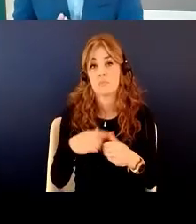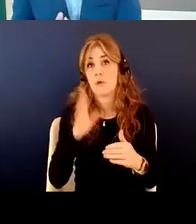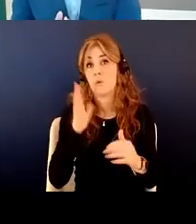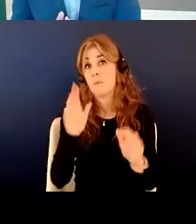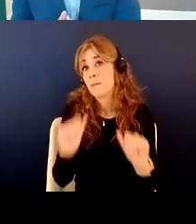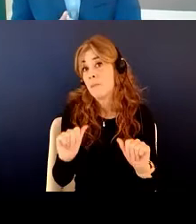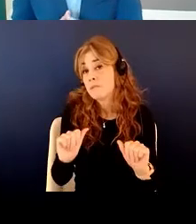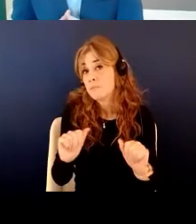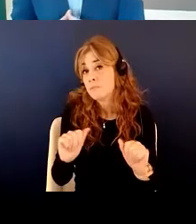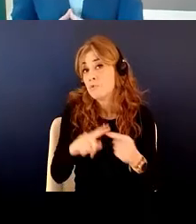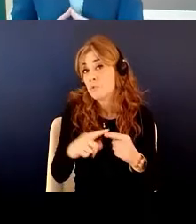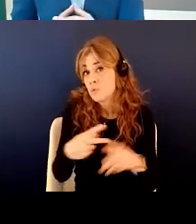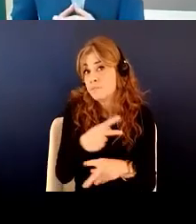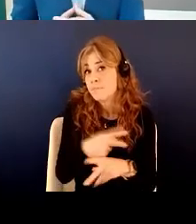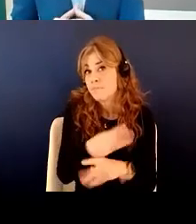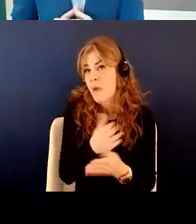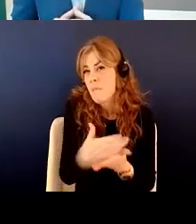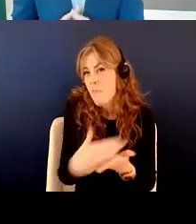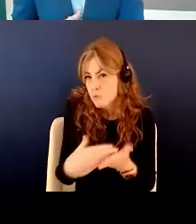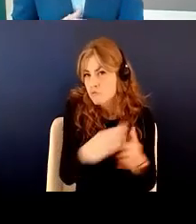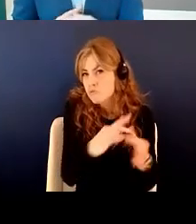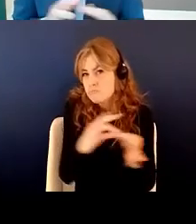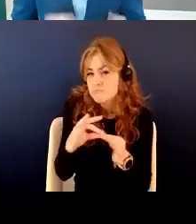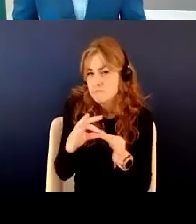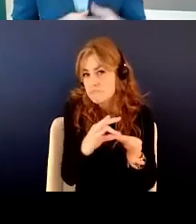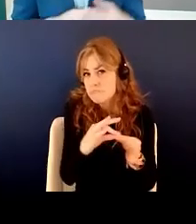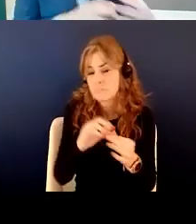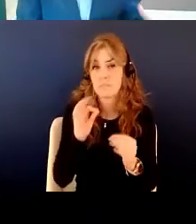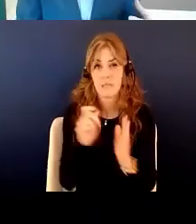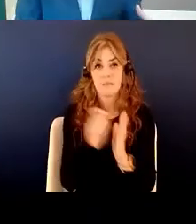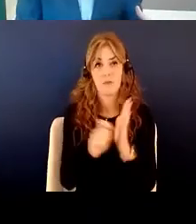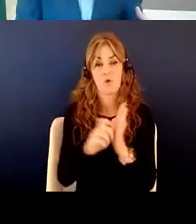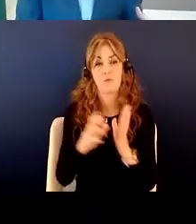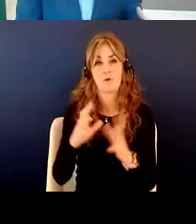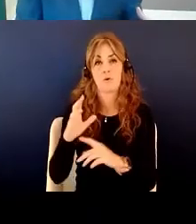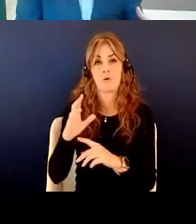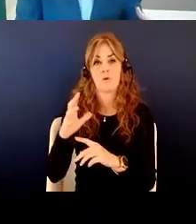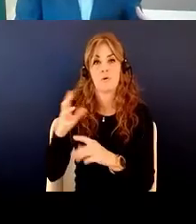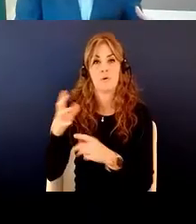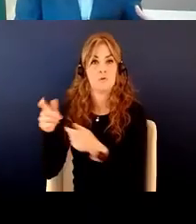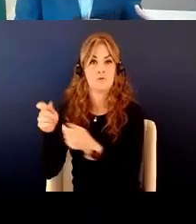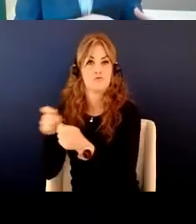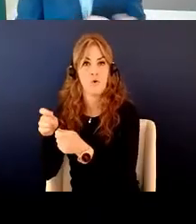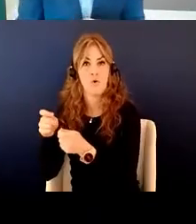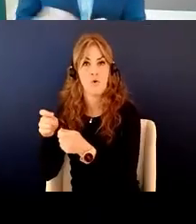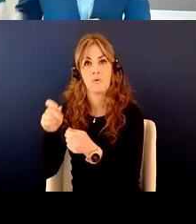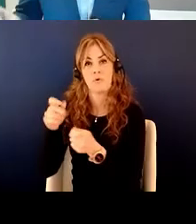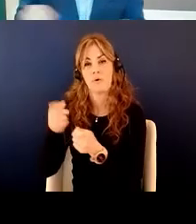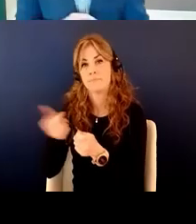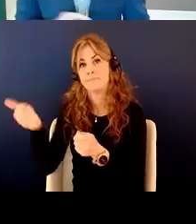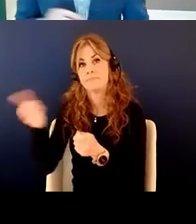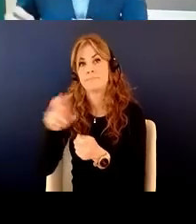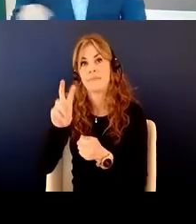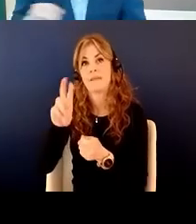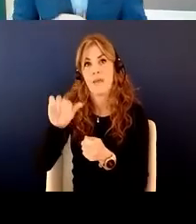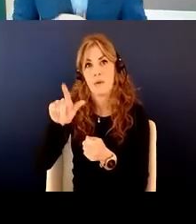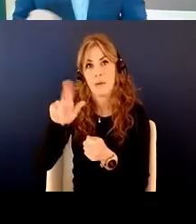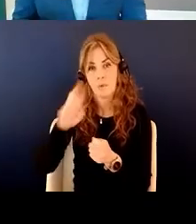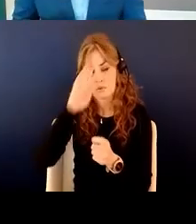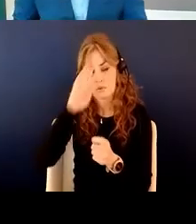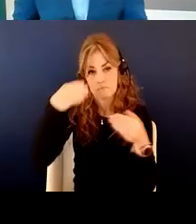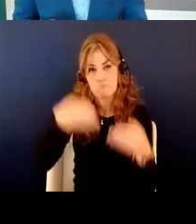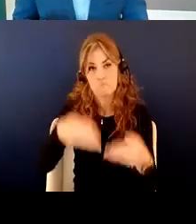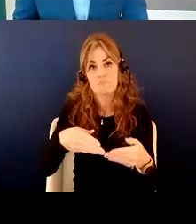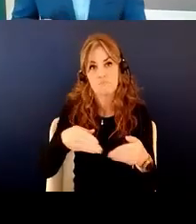partial correlation if the authors controlled for other variables while looking at the relationship between